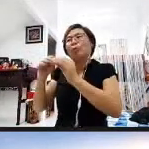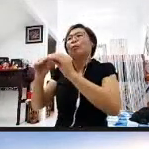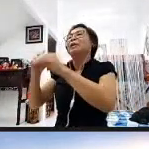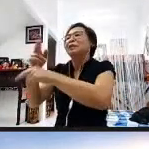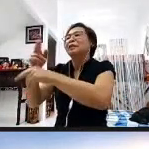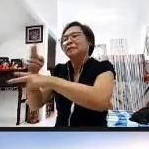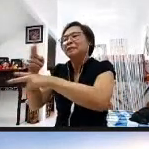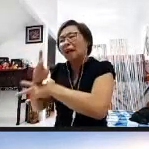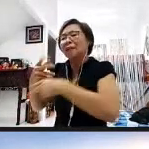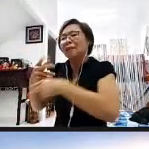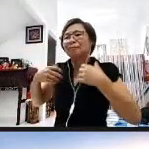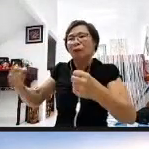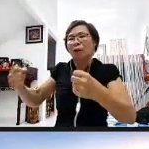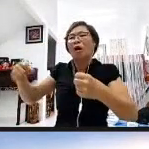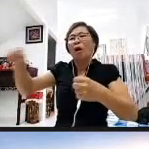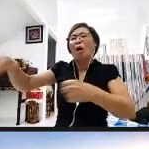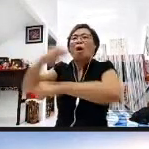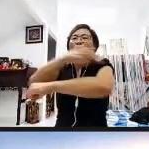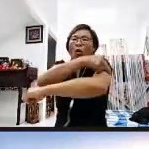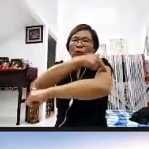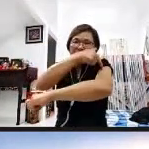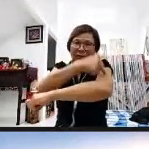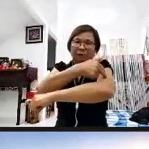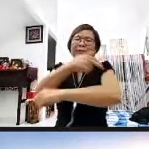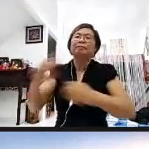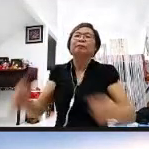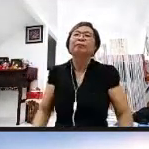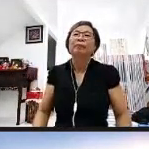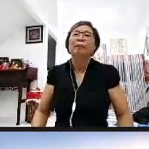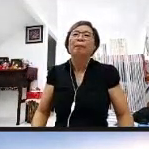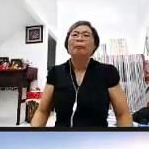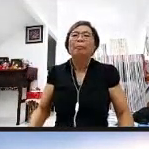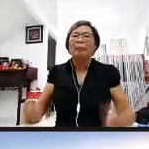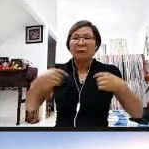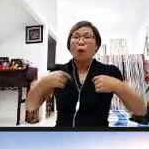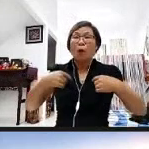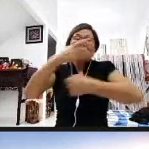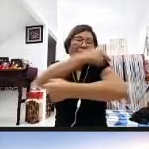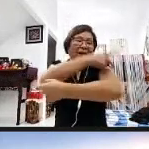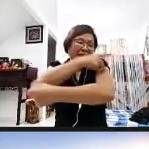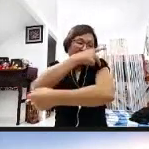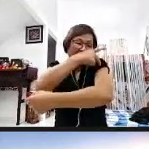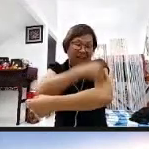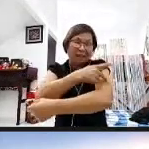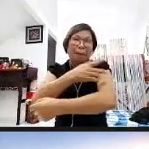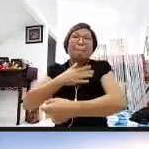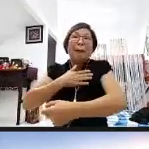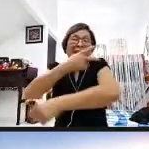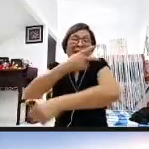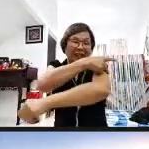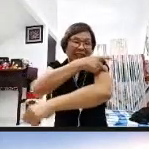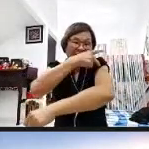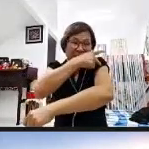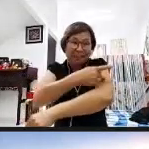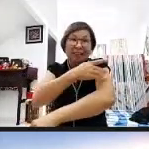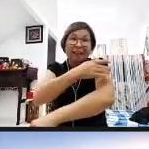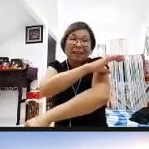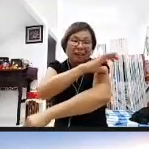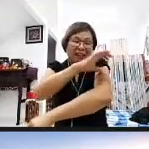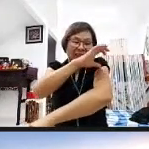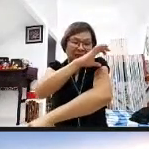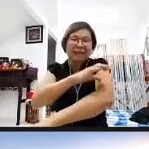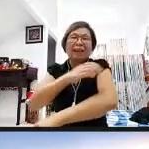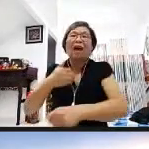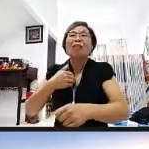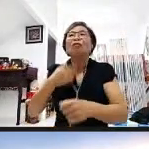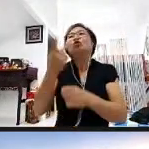Okay, so that was at the hospital level, and this is now at my clinic level. So that's my clinic. As I said, we have